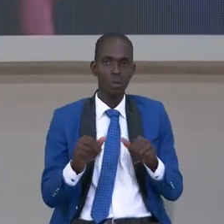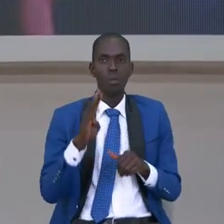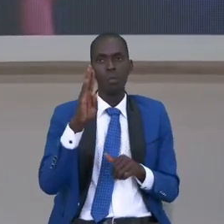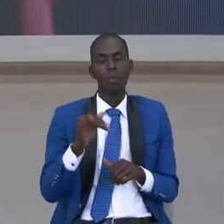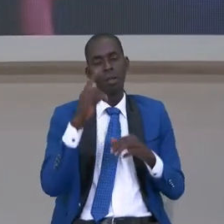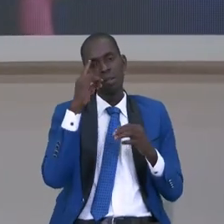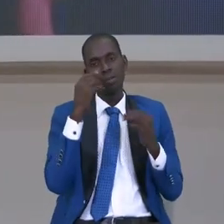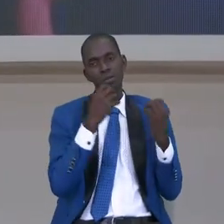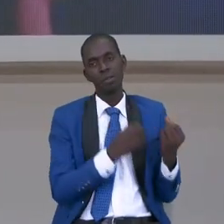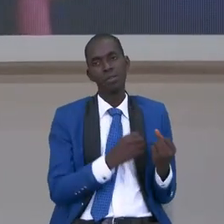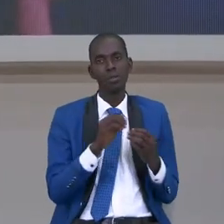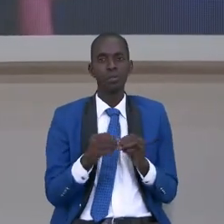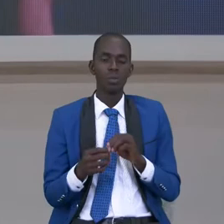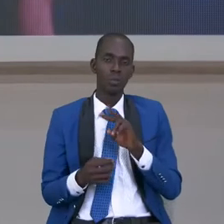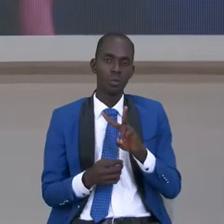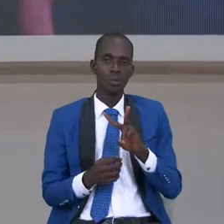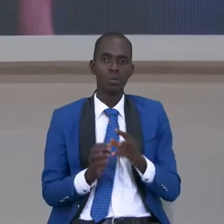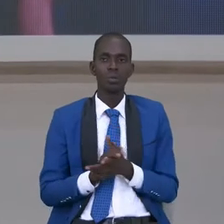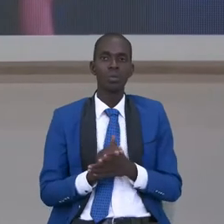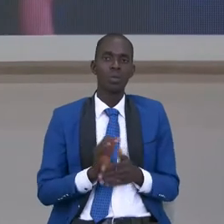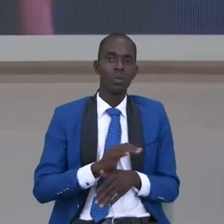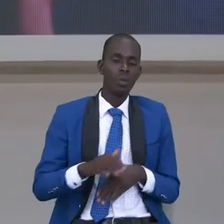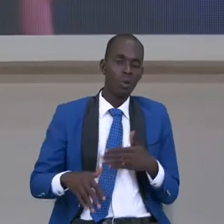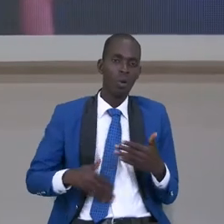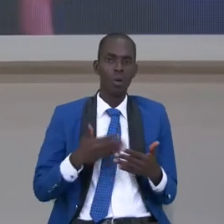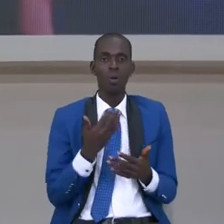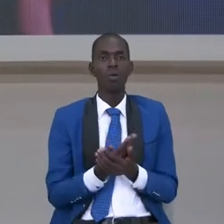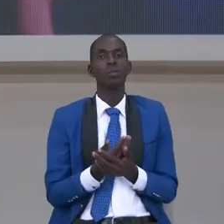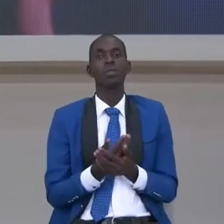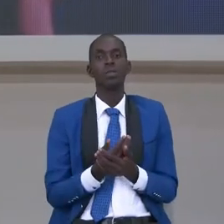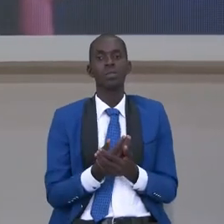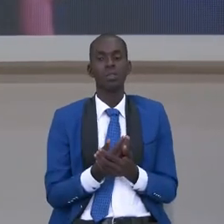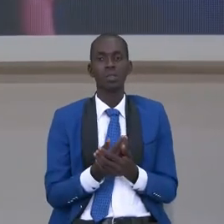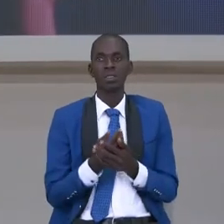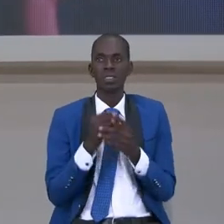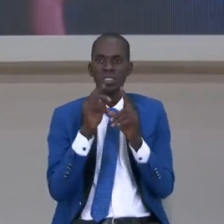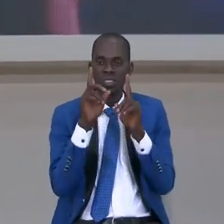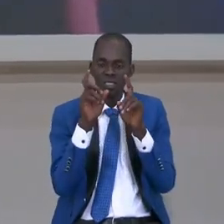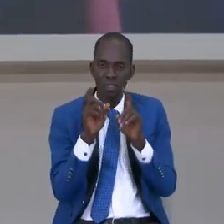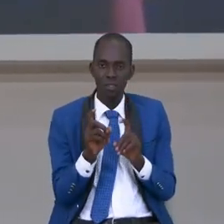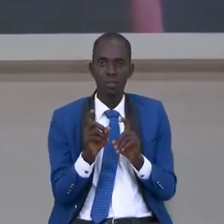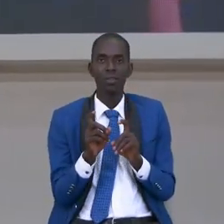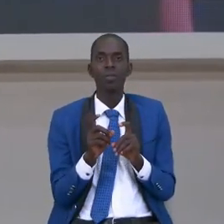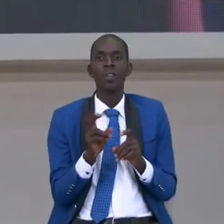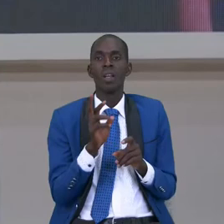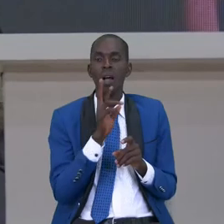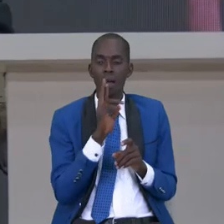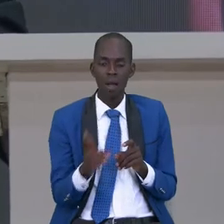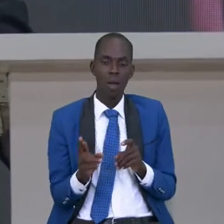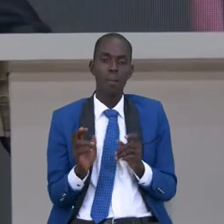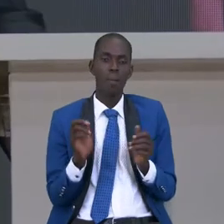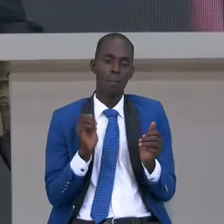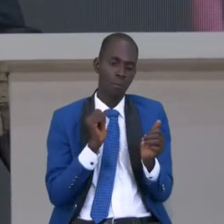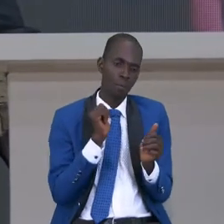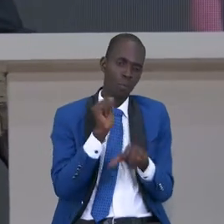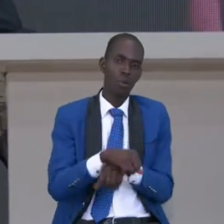faith. Number two, all tests, trials are passable by